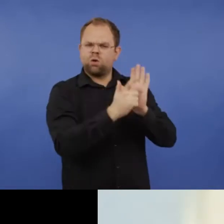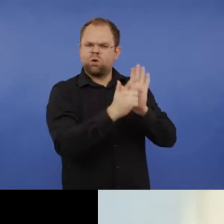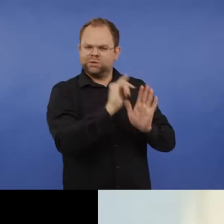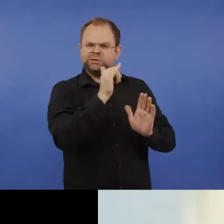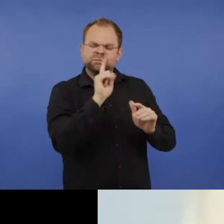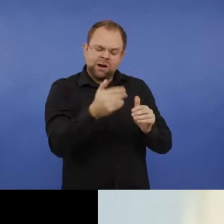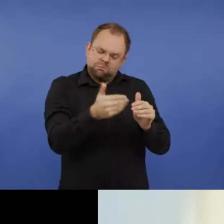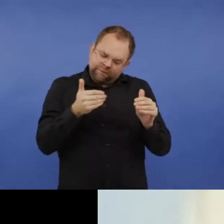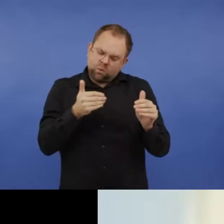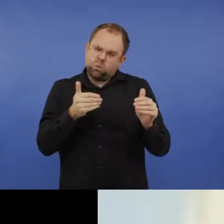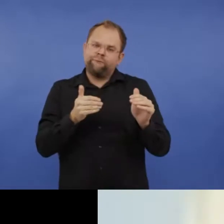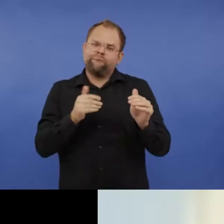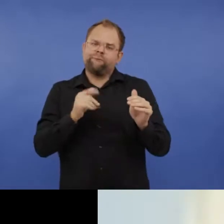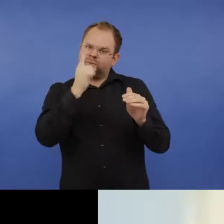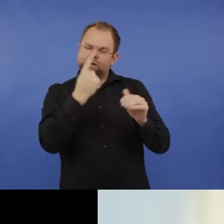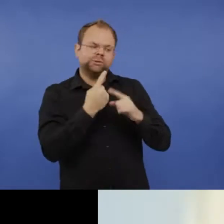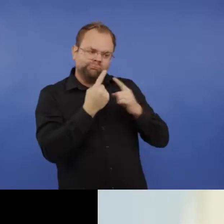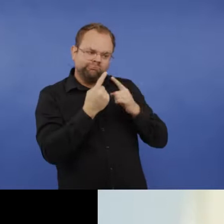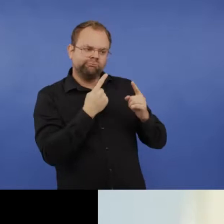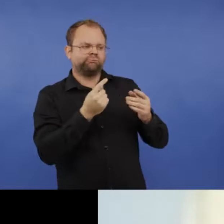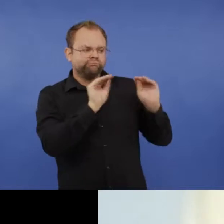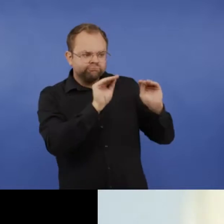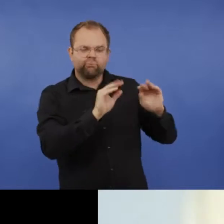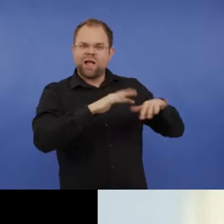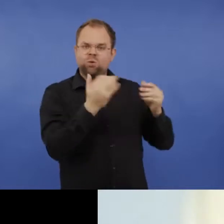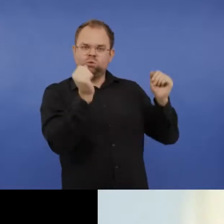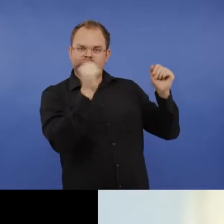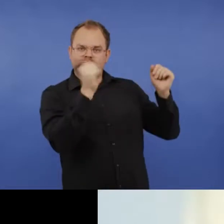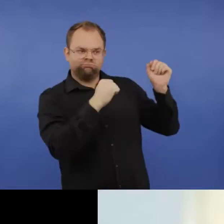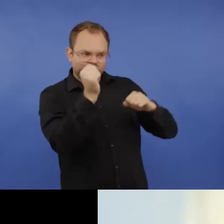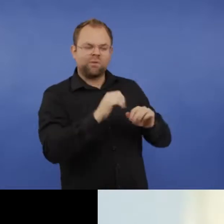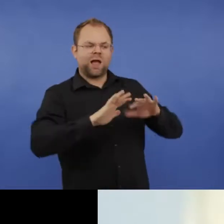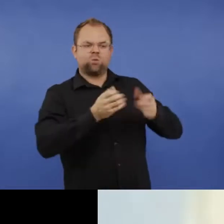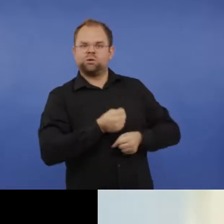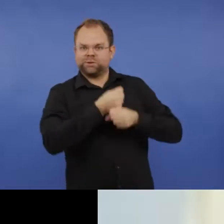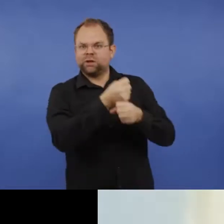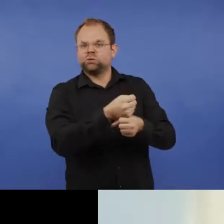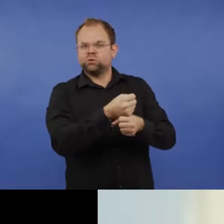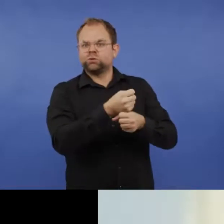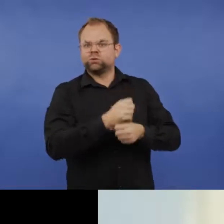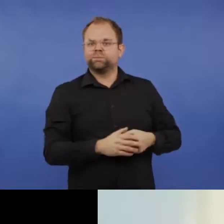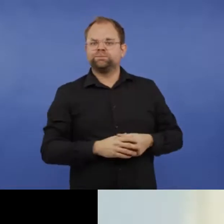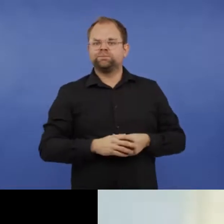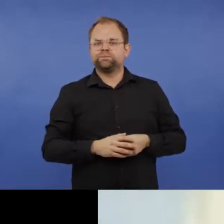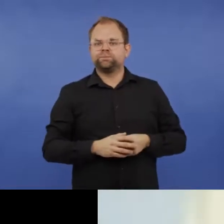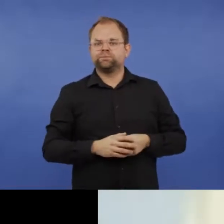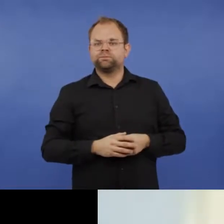can have their voices heard, and that a decision is taken by the group as a